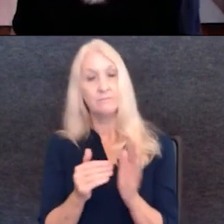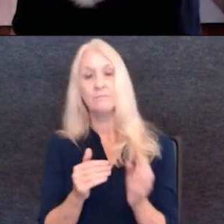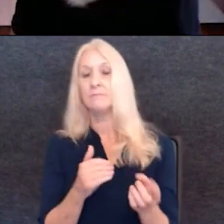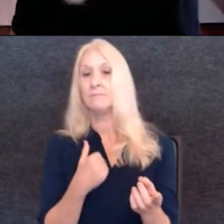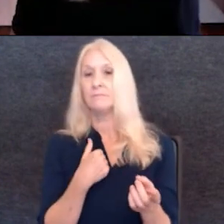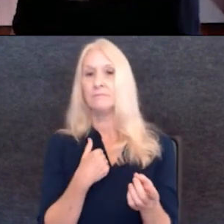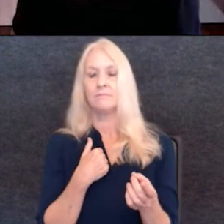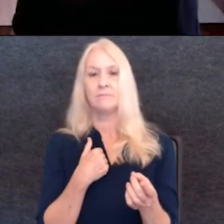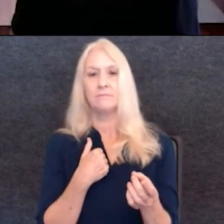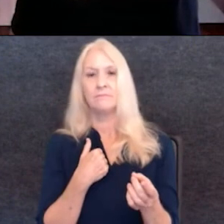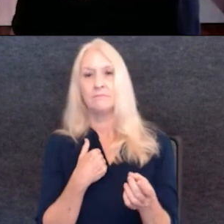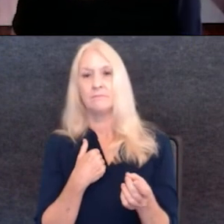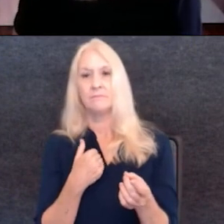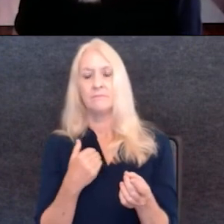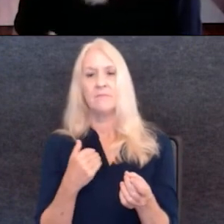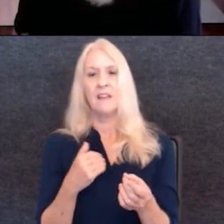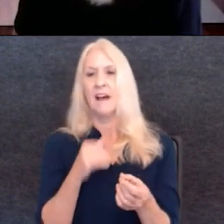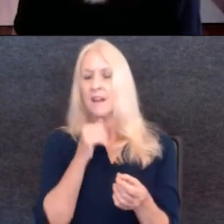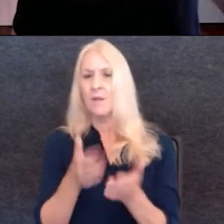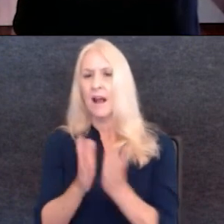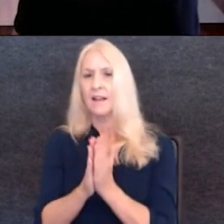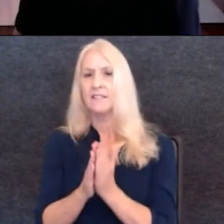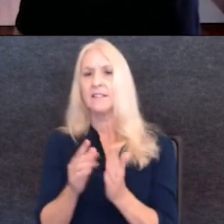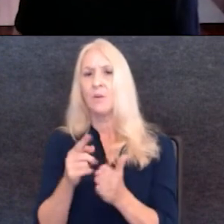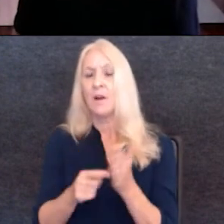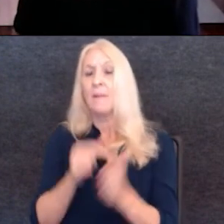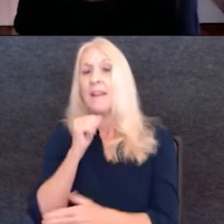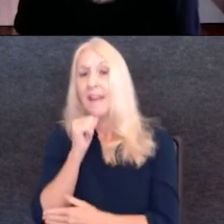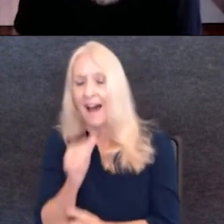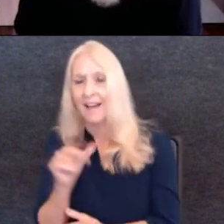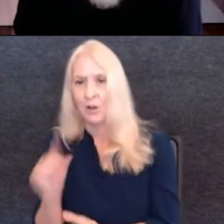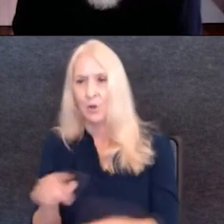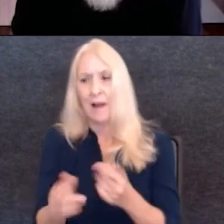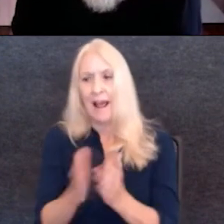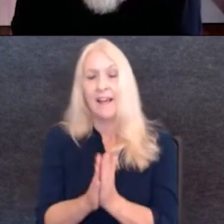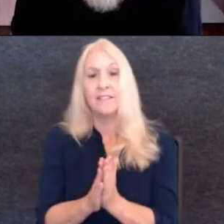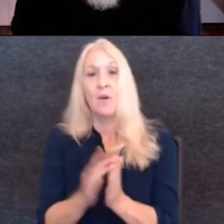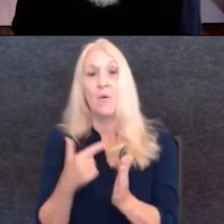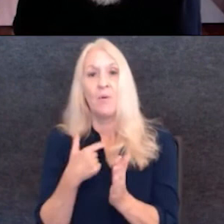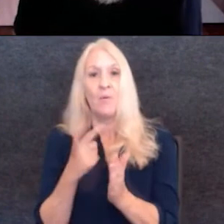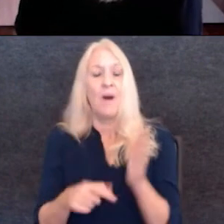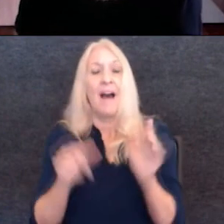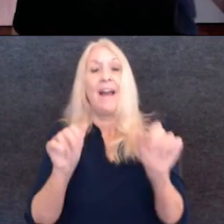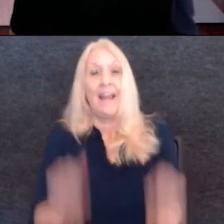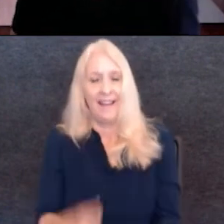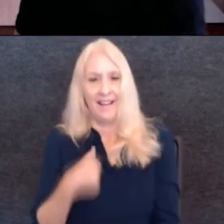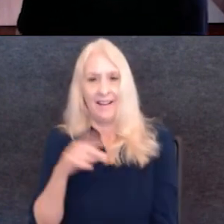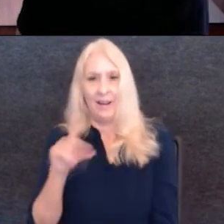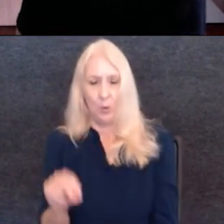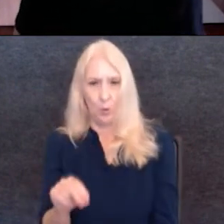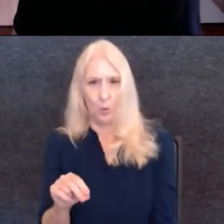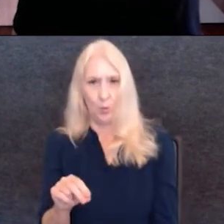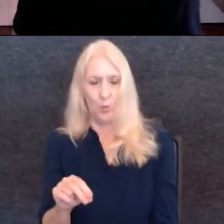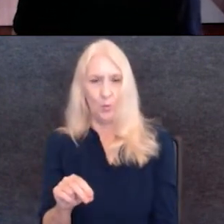put a door of what I'm going to do. Who I am as a designer or what I'm gonna do, I never define that. No, I just can tell